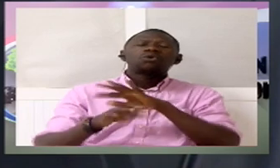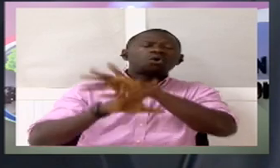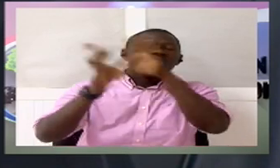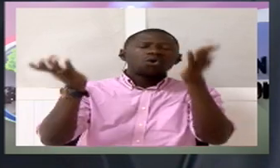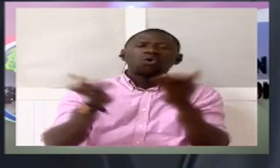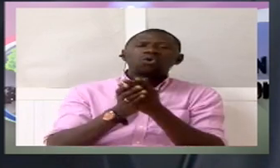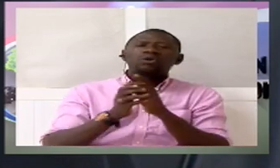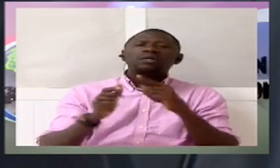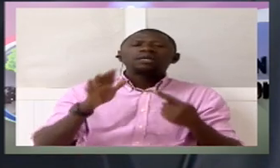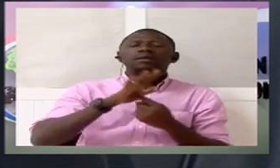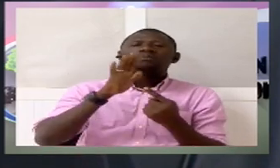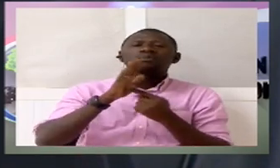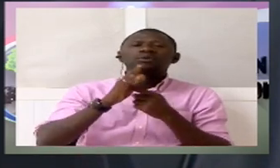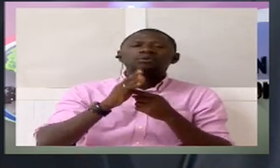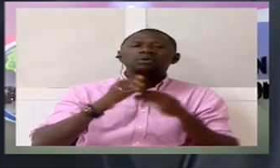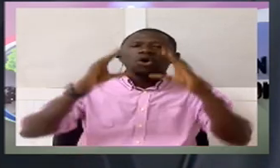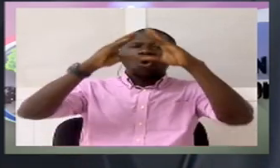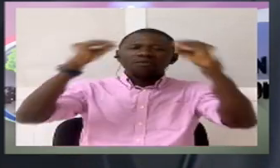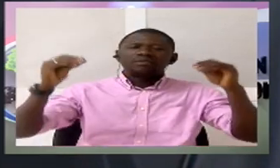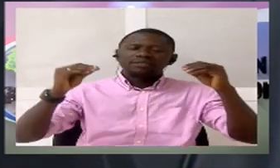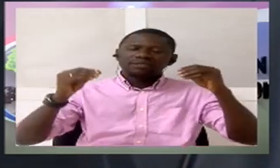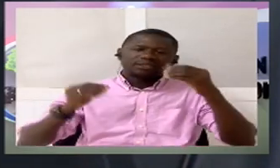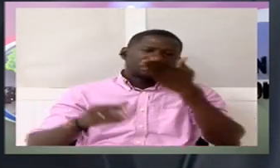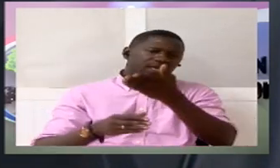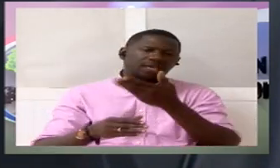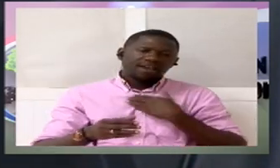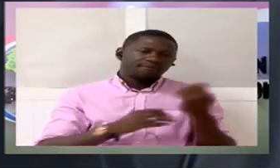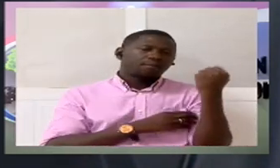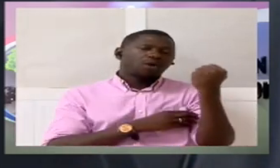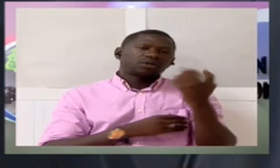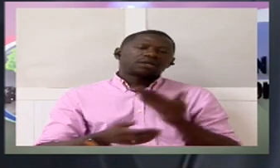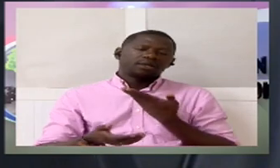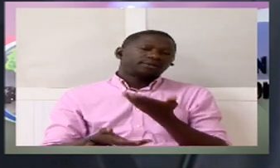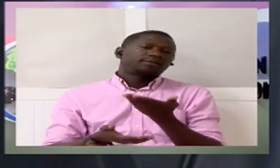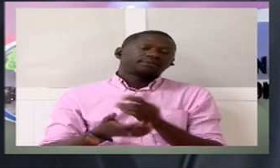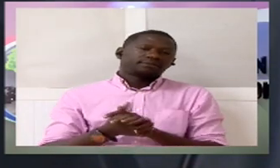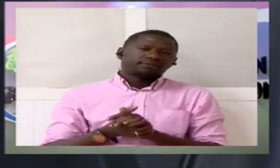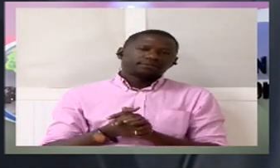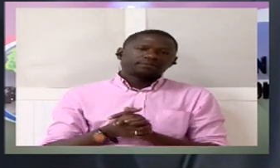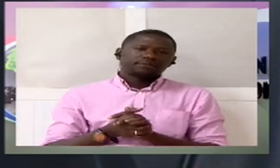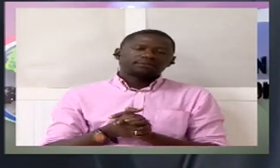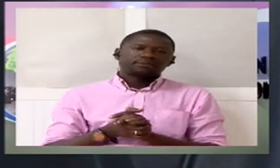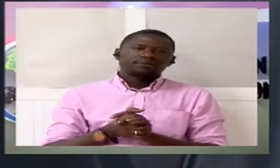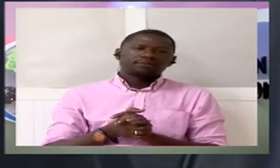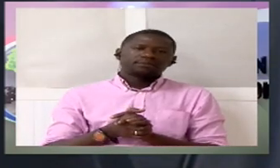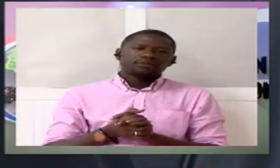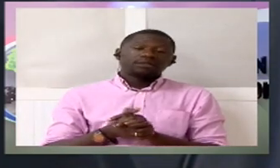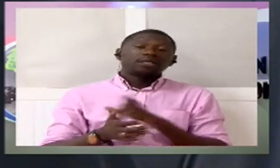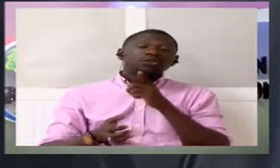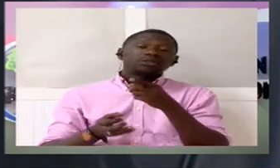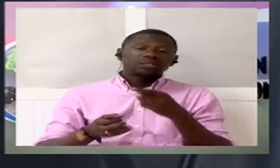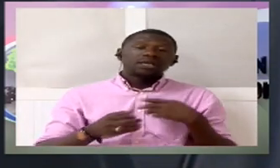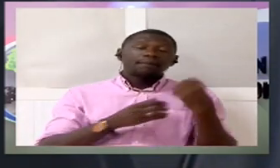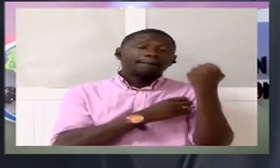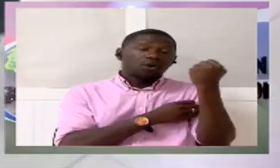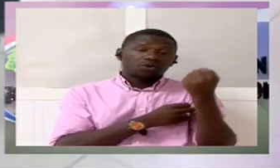the relevant and important departments of state. Sembo kona yatina kama kero jamake harama dingole banko dingole. It was